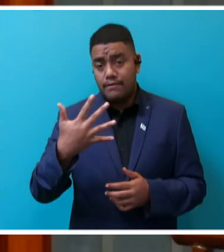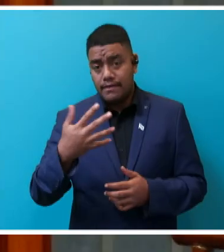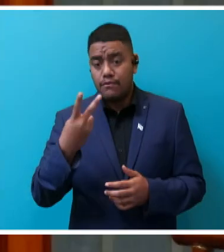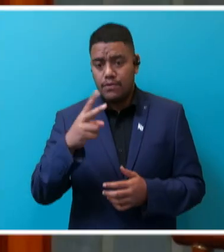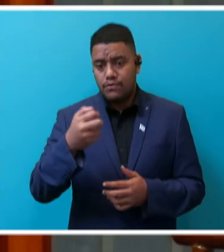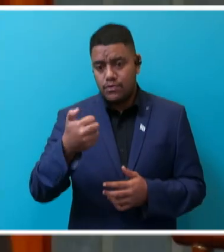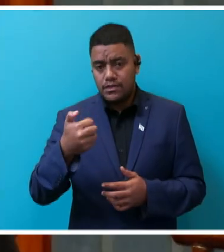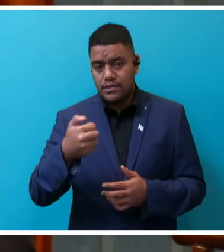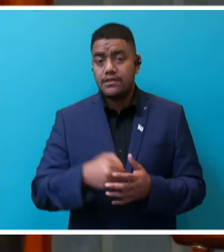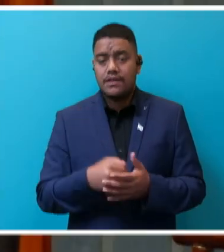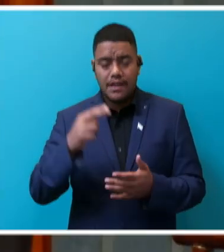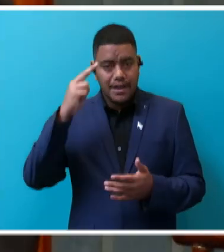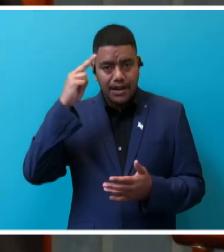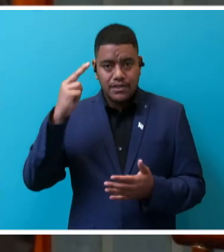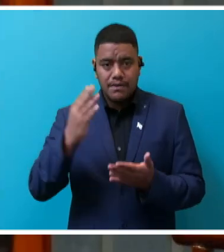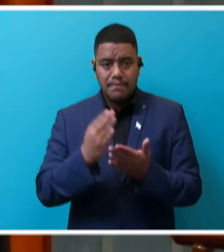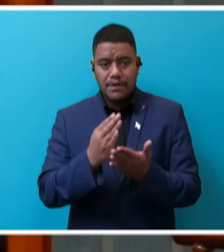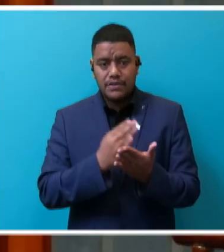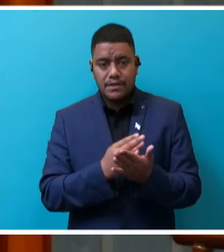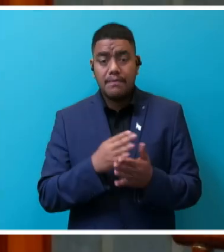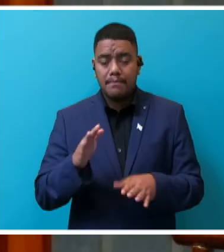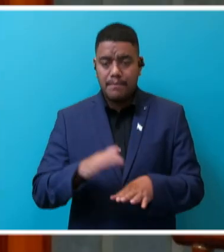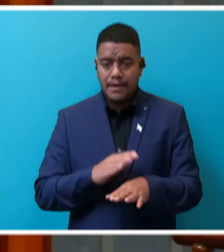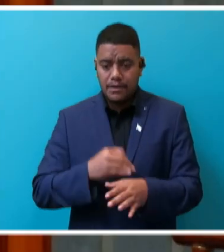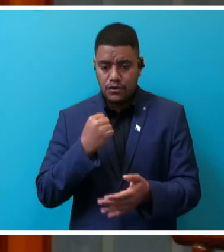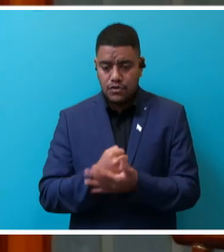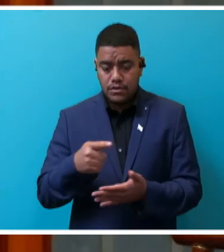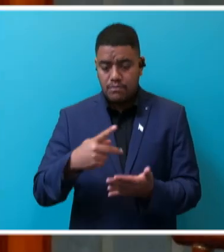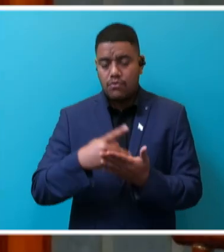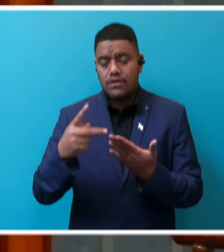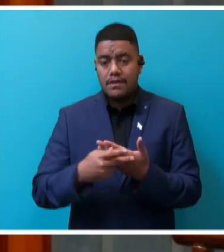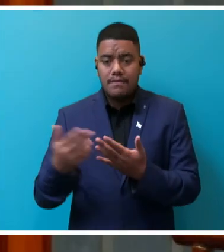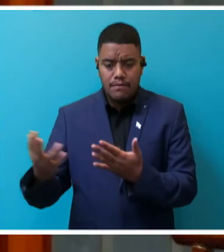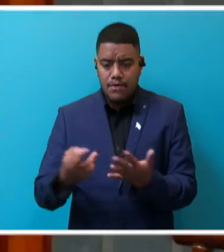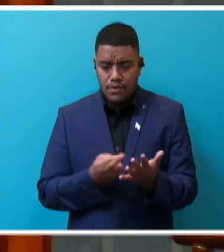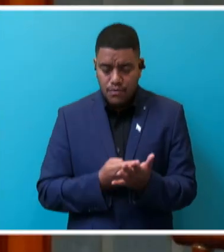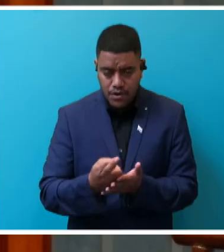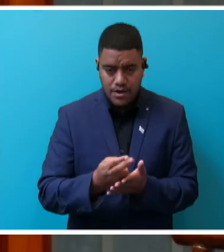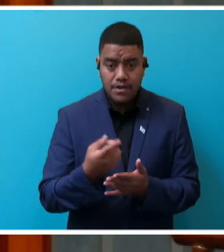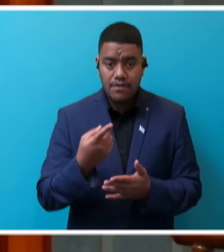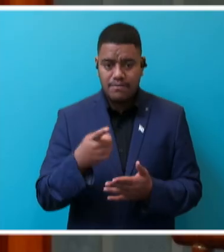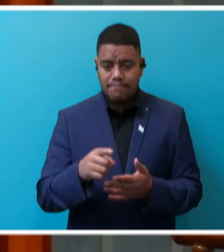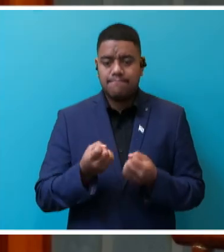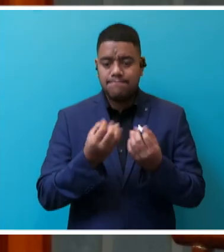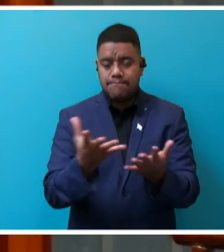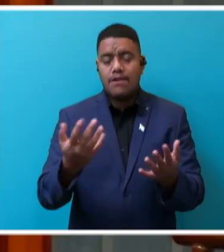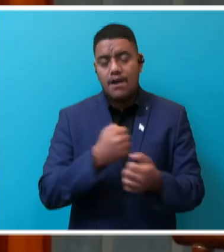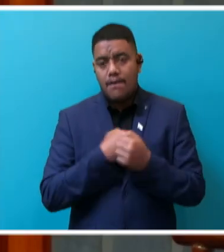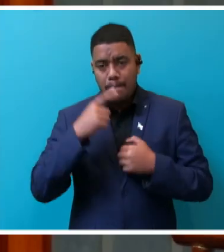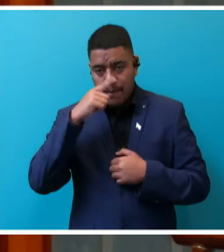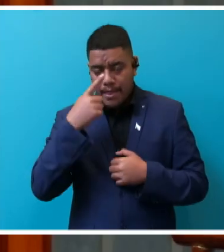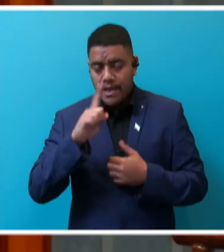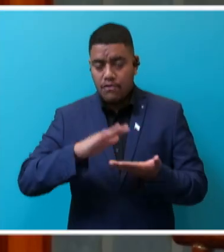2025-2026 national budget to ensure these projects bring real and lasting benefit to our people and the